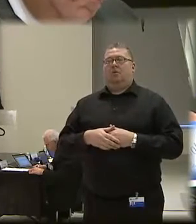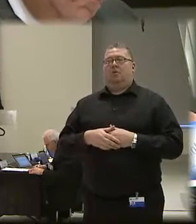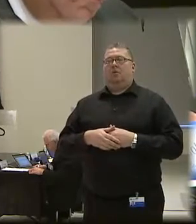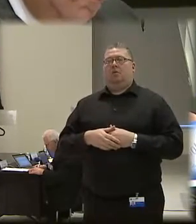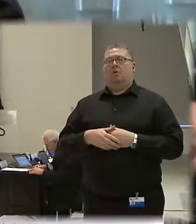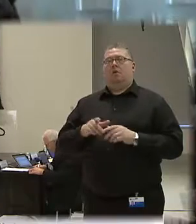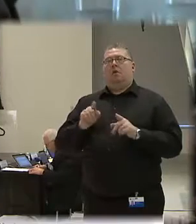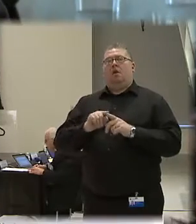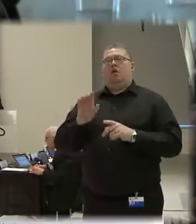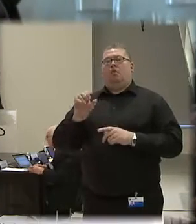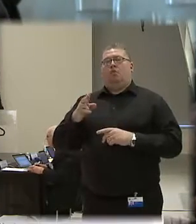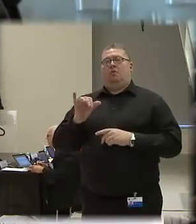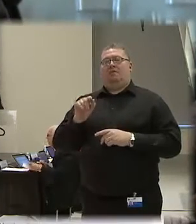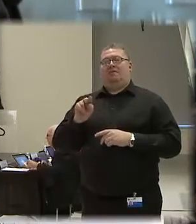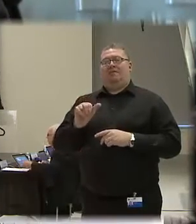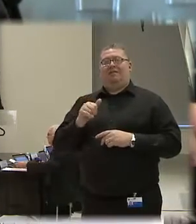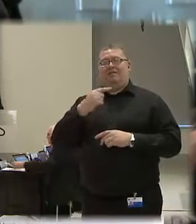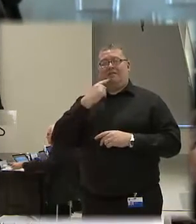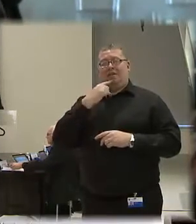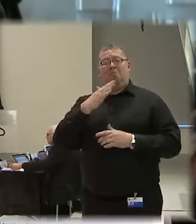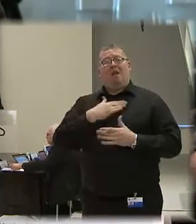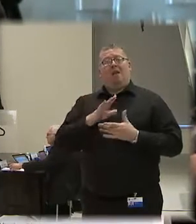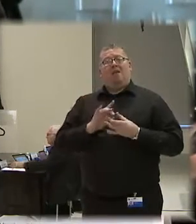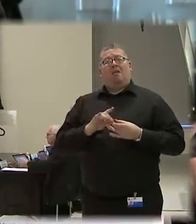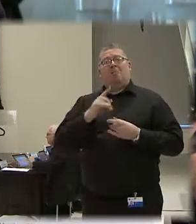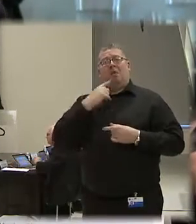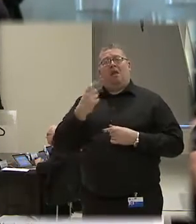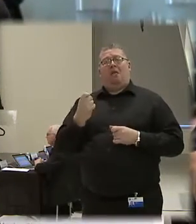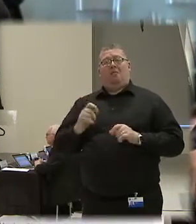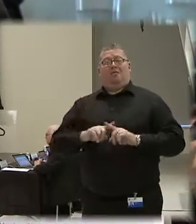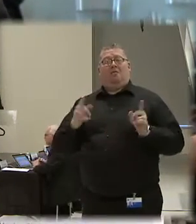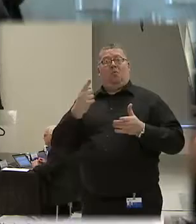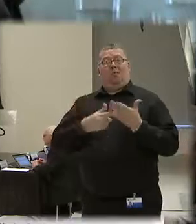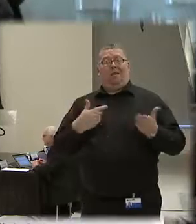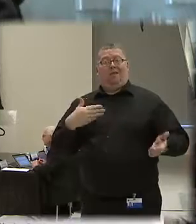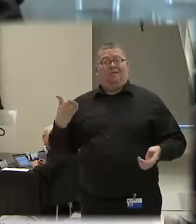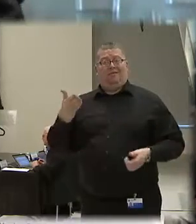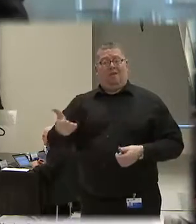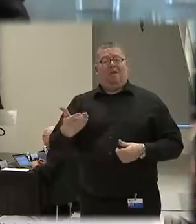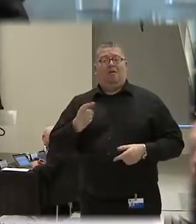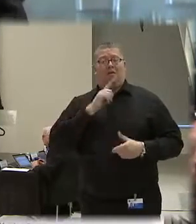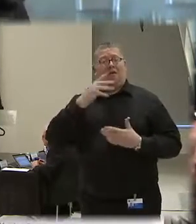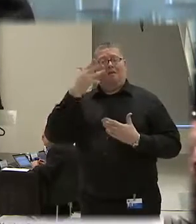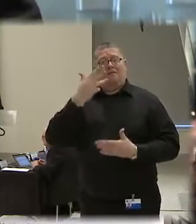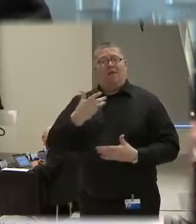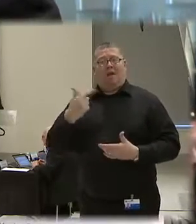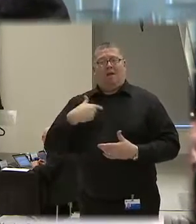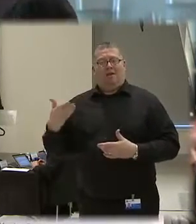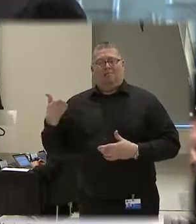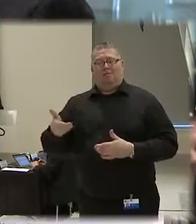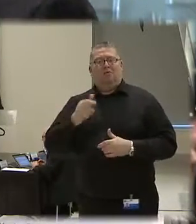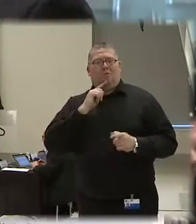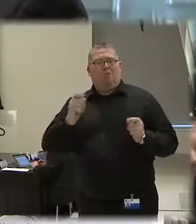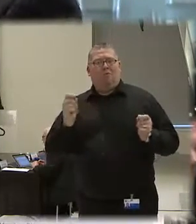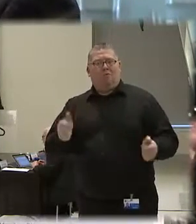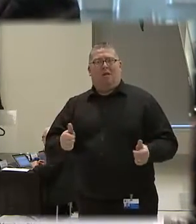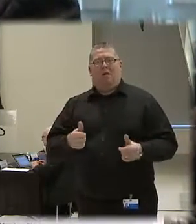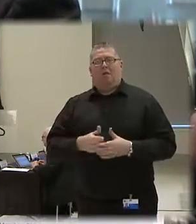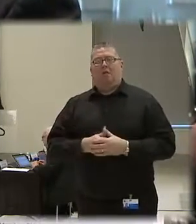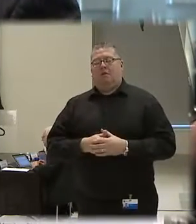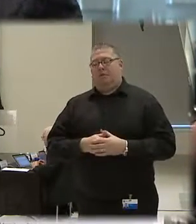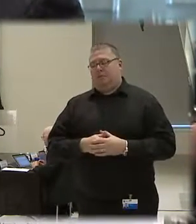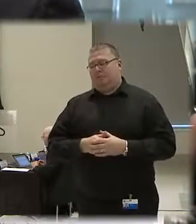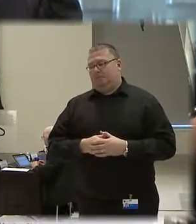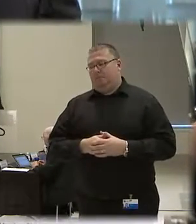Like Kristina said, my comments are a little bit different than what I submitted because unfortunately they were submitted so quickly. I had to change